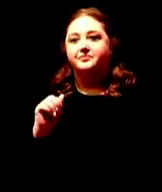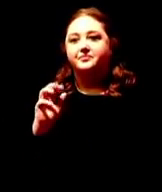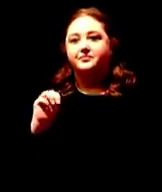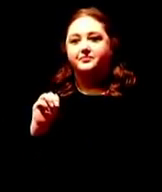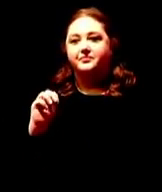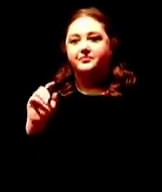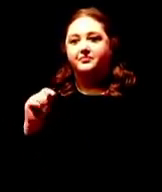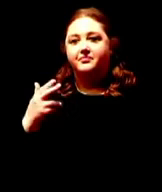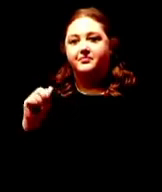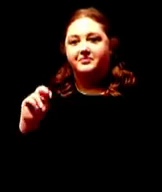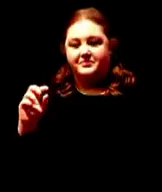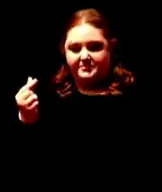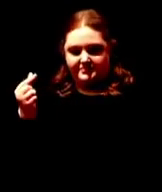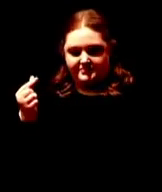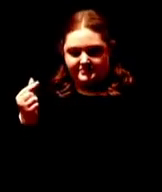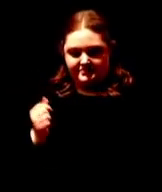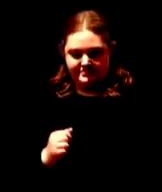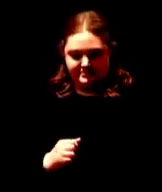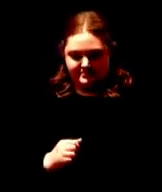Ram Tang.